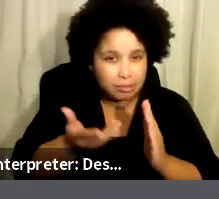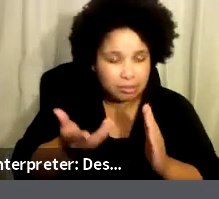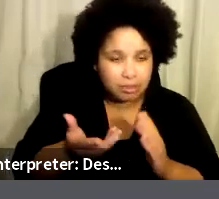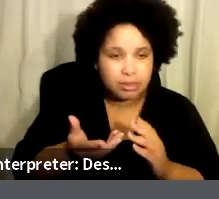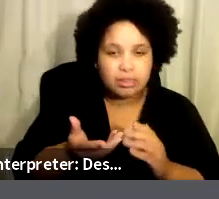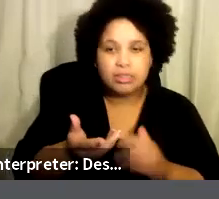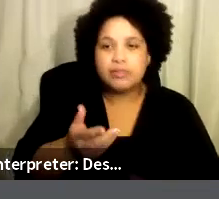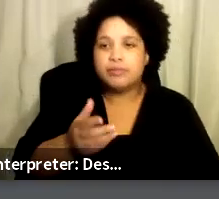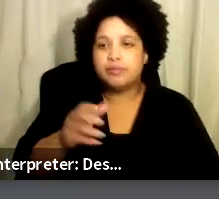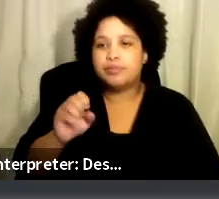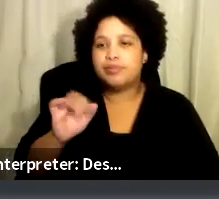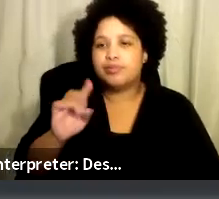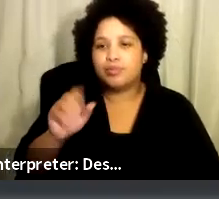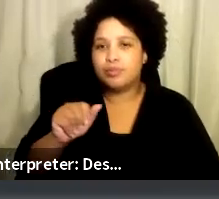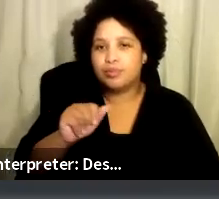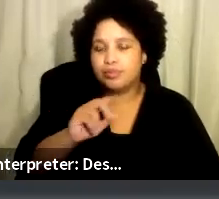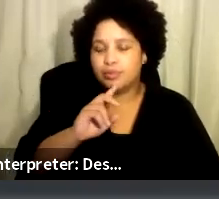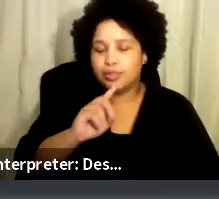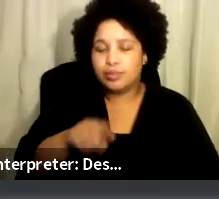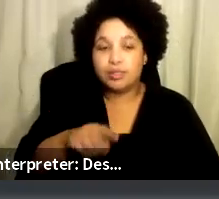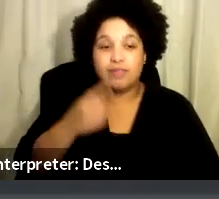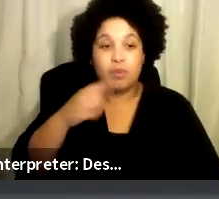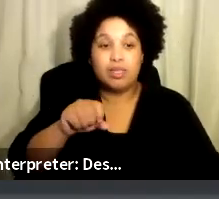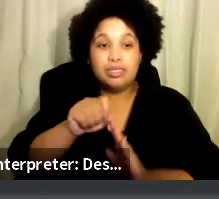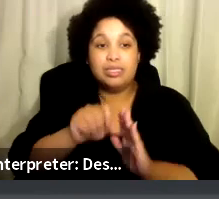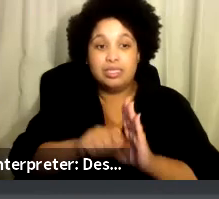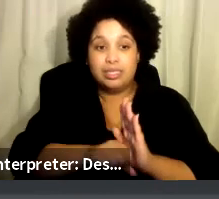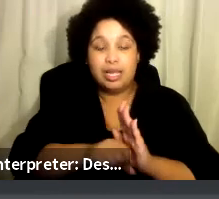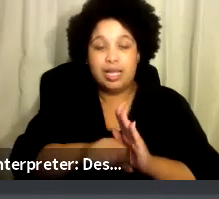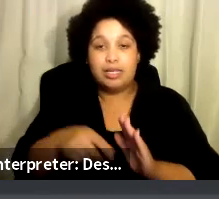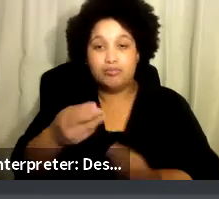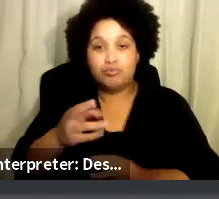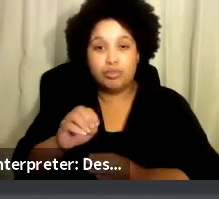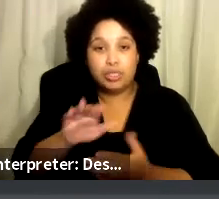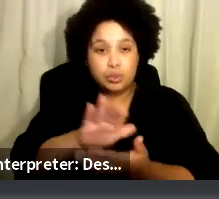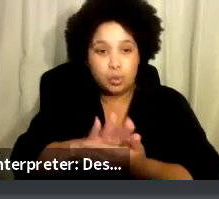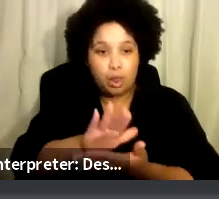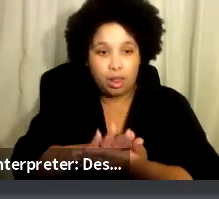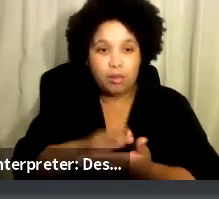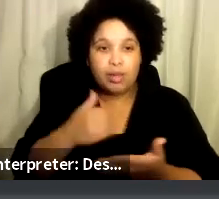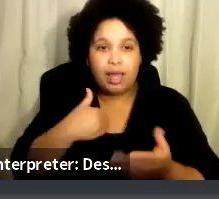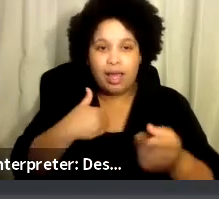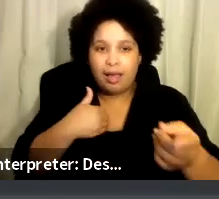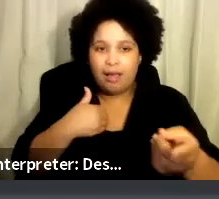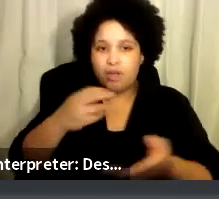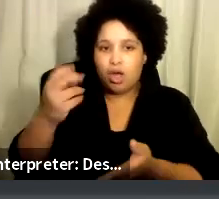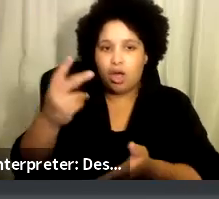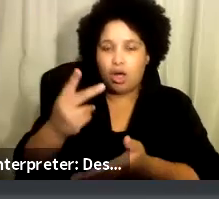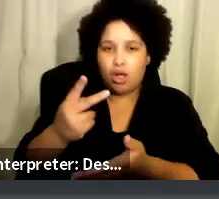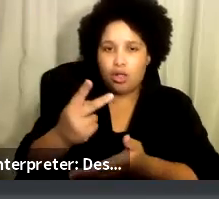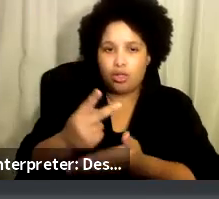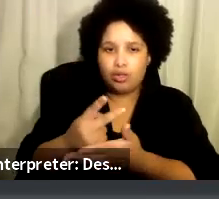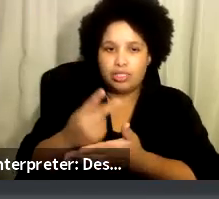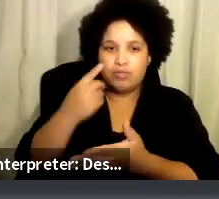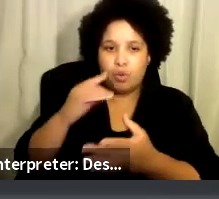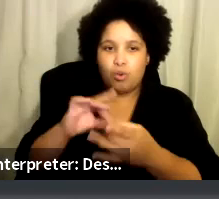state preschool, we have this specific form that is the the authorization to release